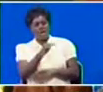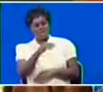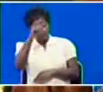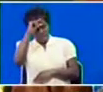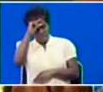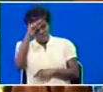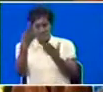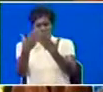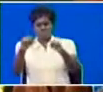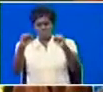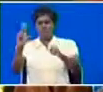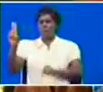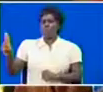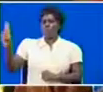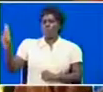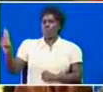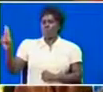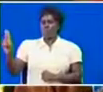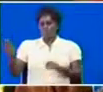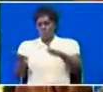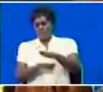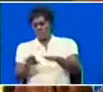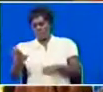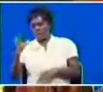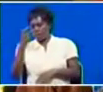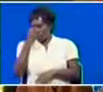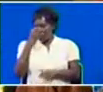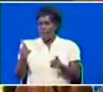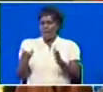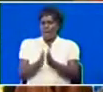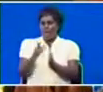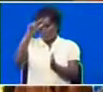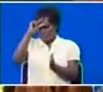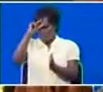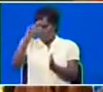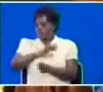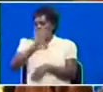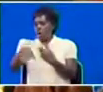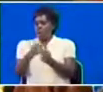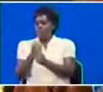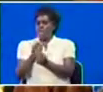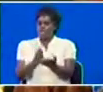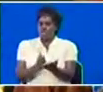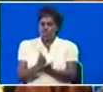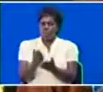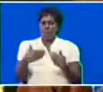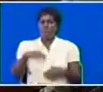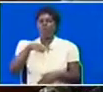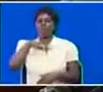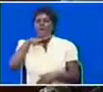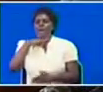His Excellency the President, Uhuru Kenyatta, his deputy, and also the government machinery to make sure that people actually who have died to be